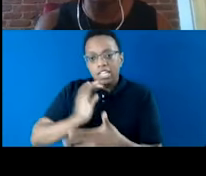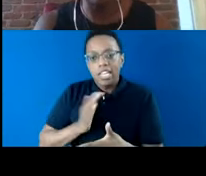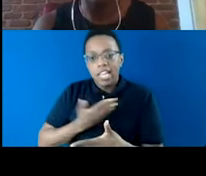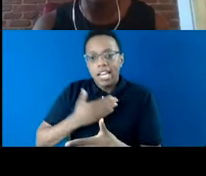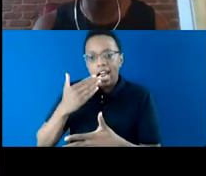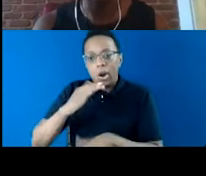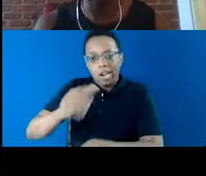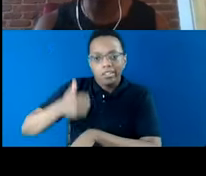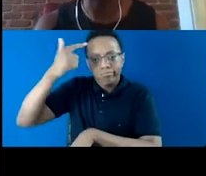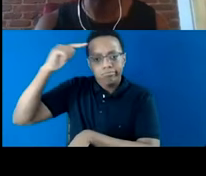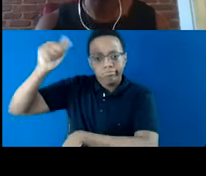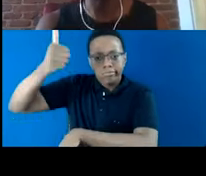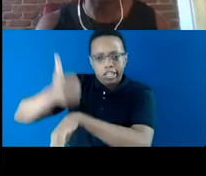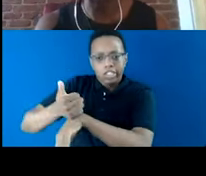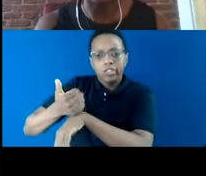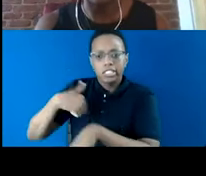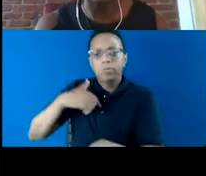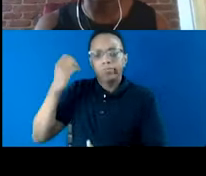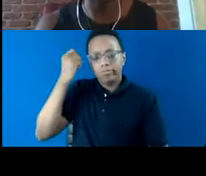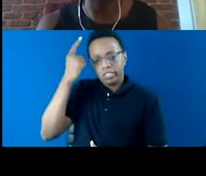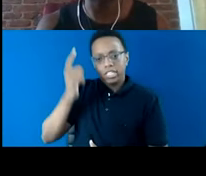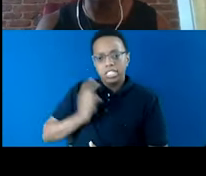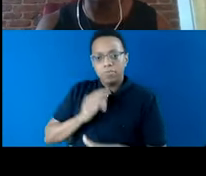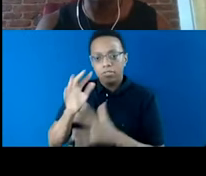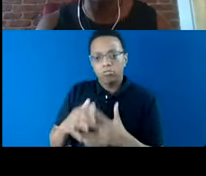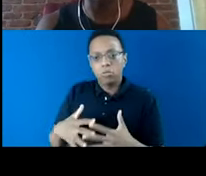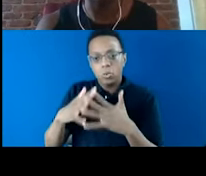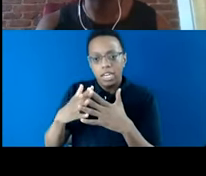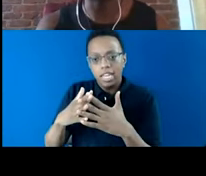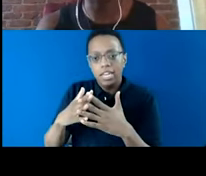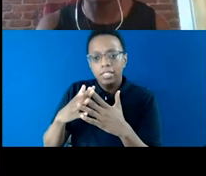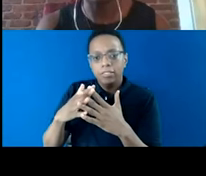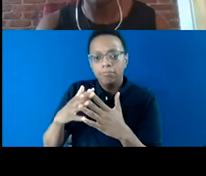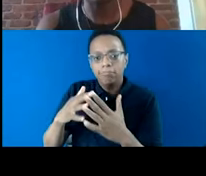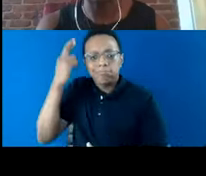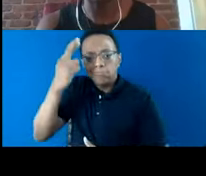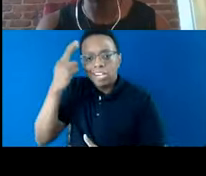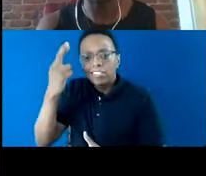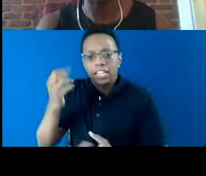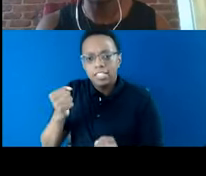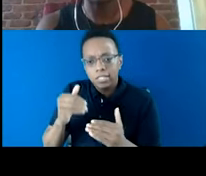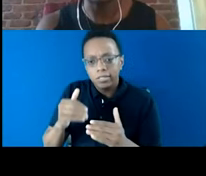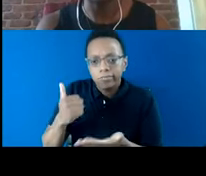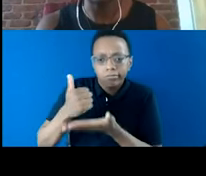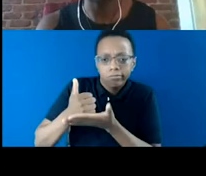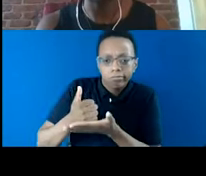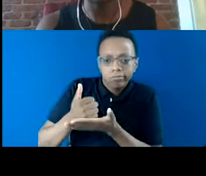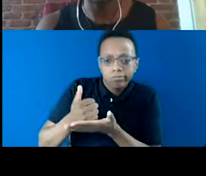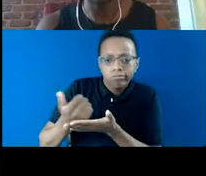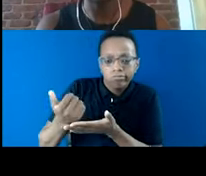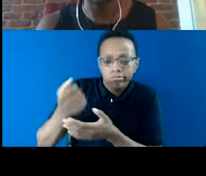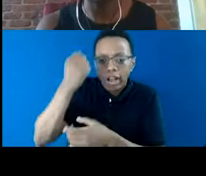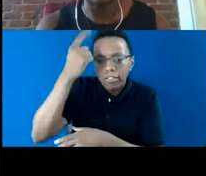It was created to rationalize or to give reason to the theft and the policies of murder